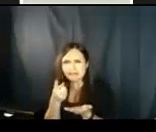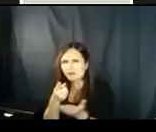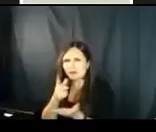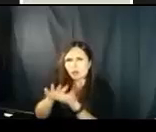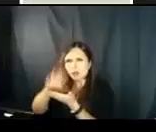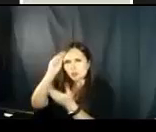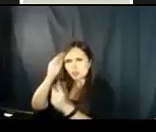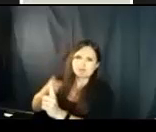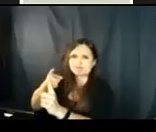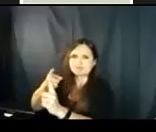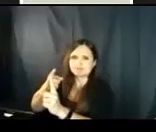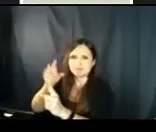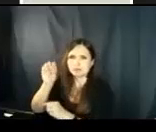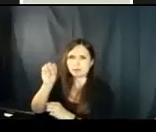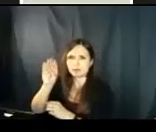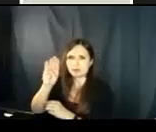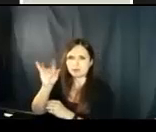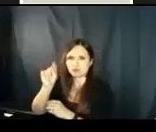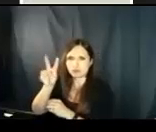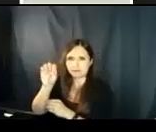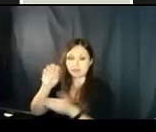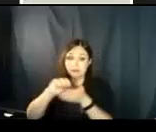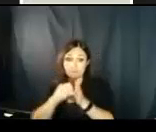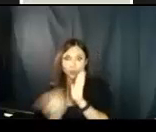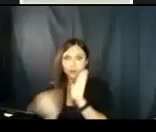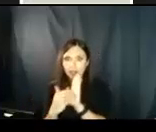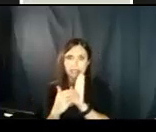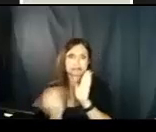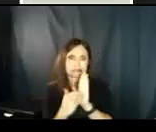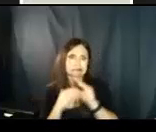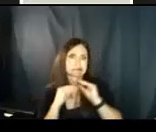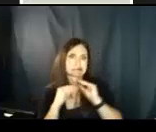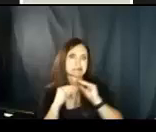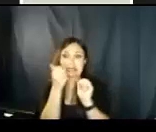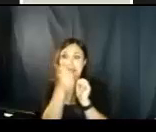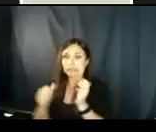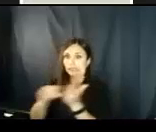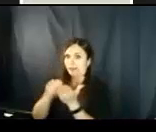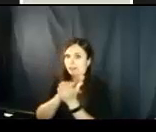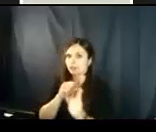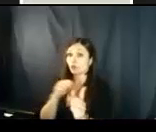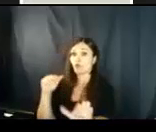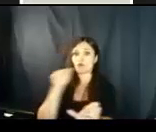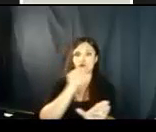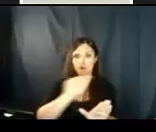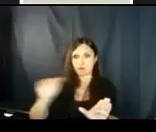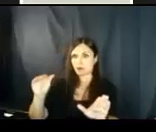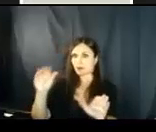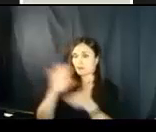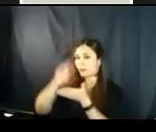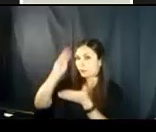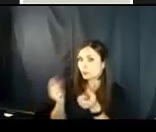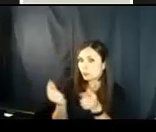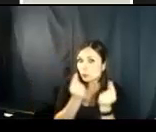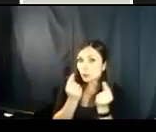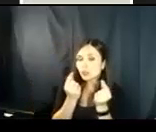Yes. Anytime that you can reinforce a learning objective in any of your pages, remind the learner why they're doing something, remind them